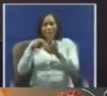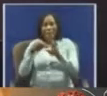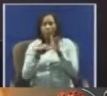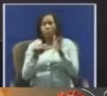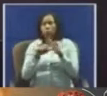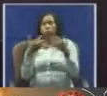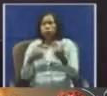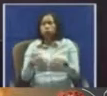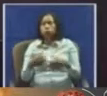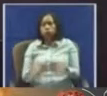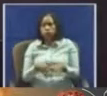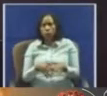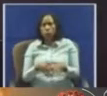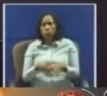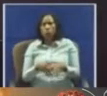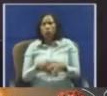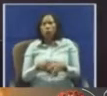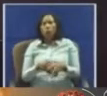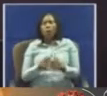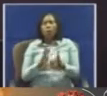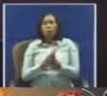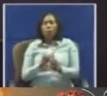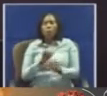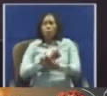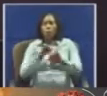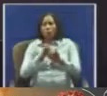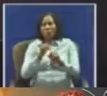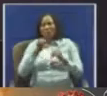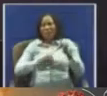remiss not to mention the,